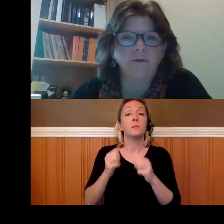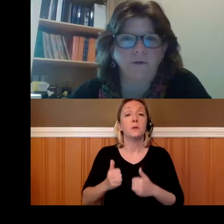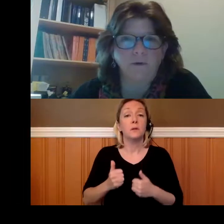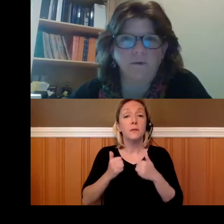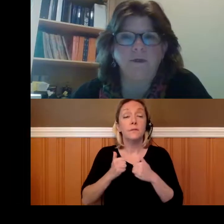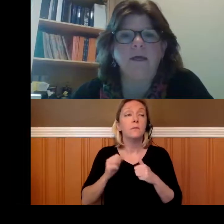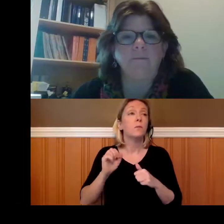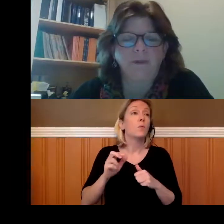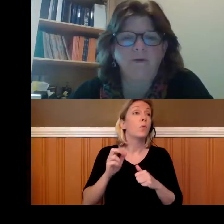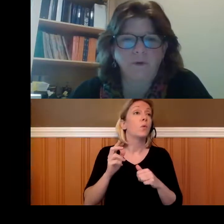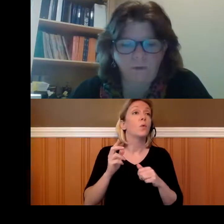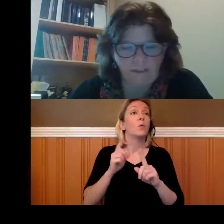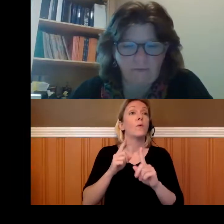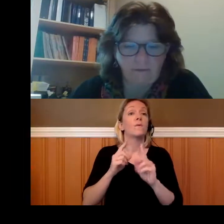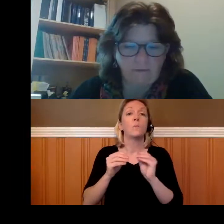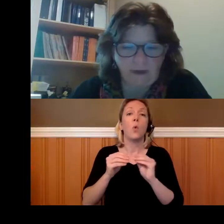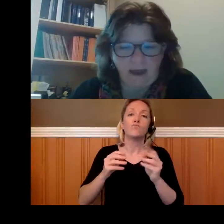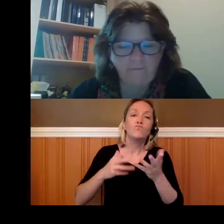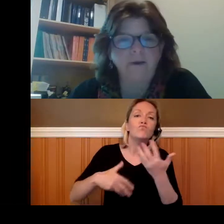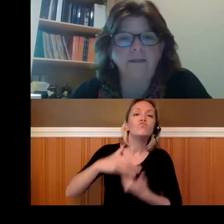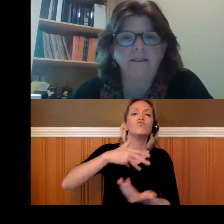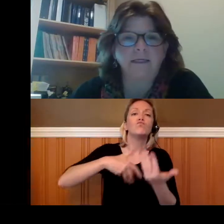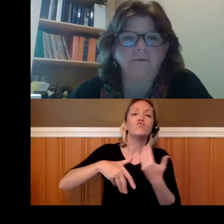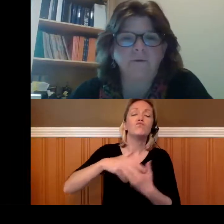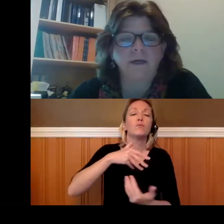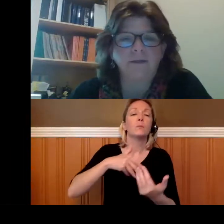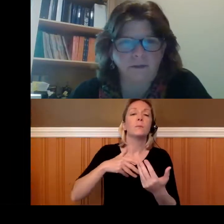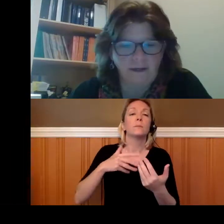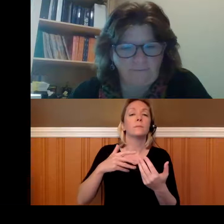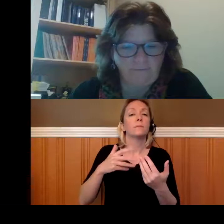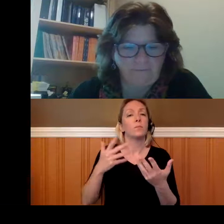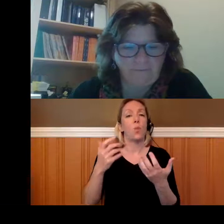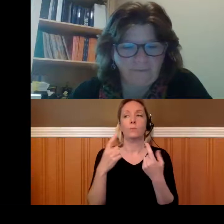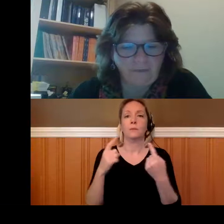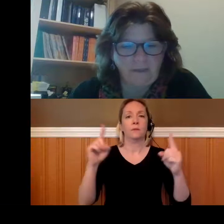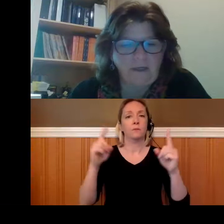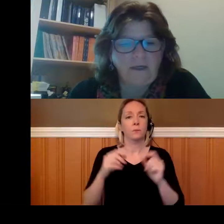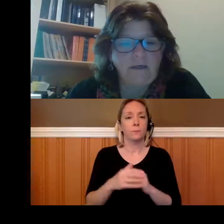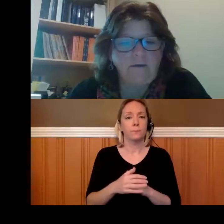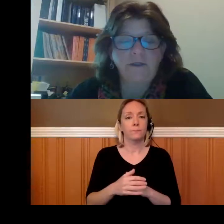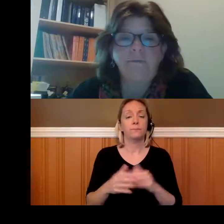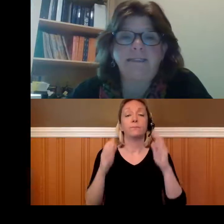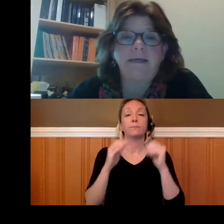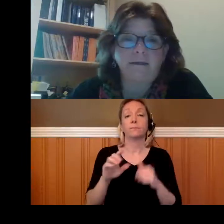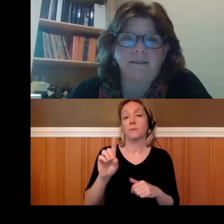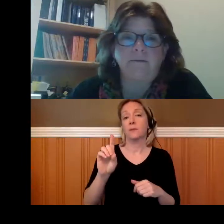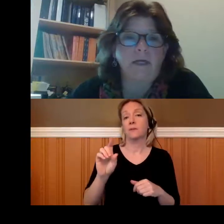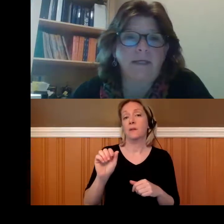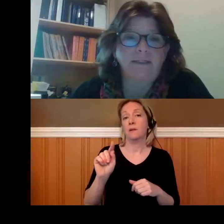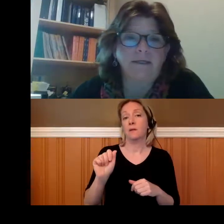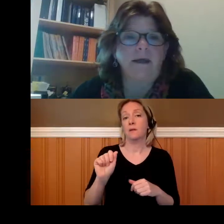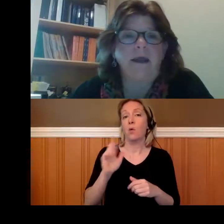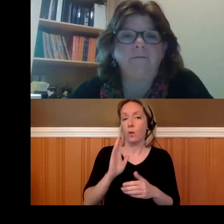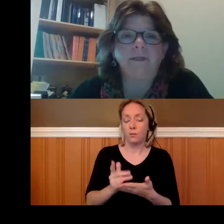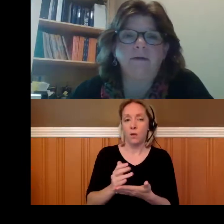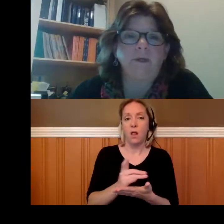but those goals to help them have a successful adult life. There's going to be data that's going to be collected. everything